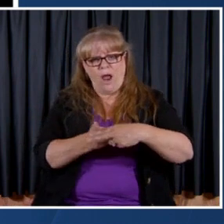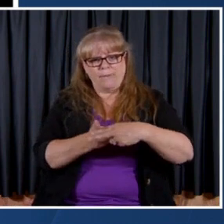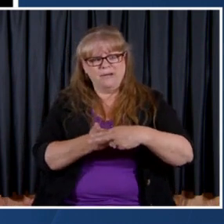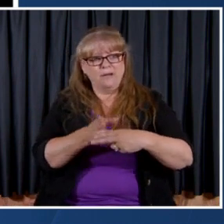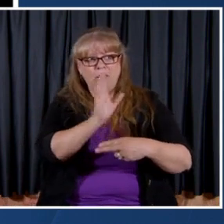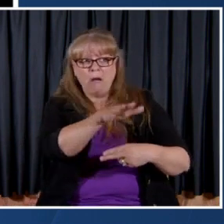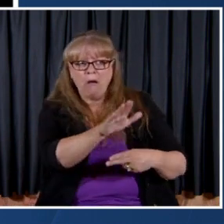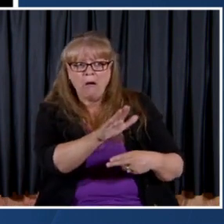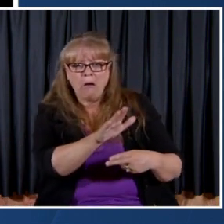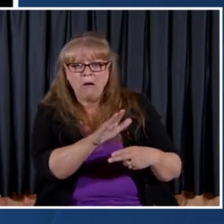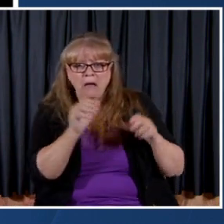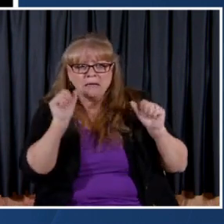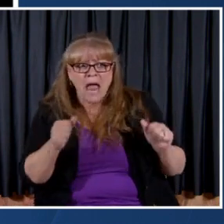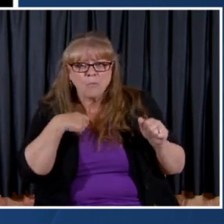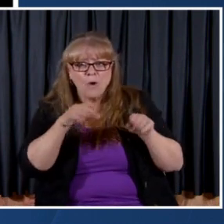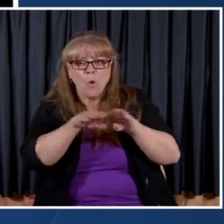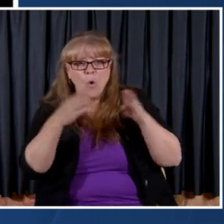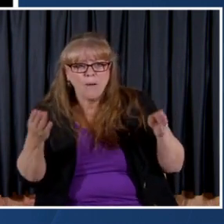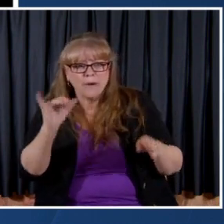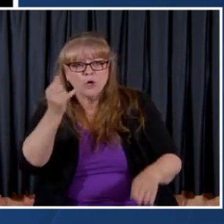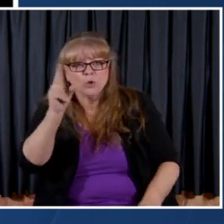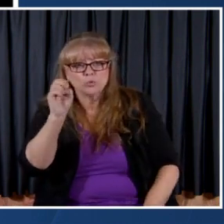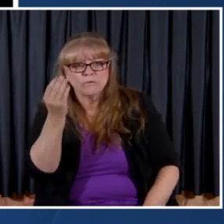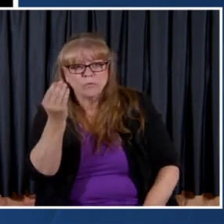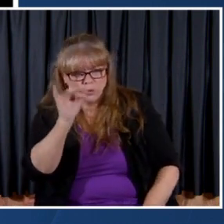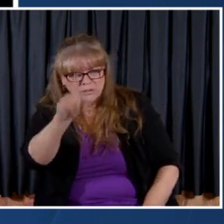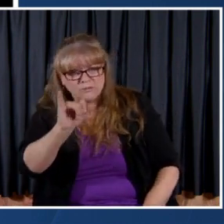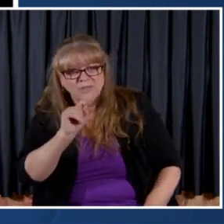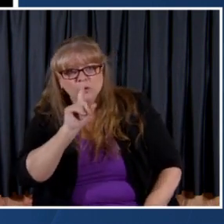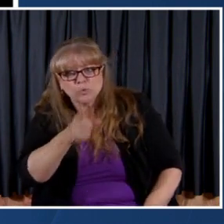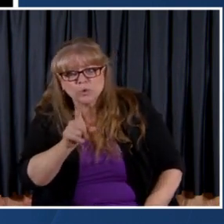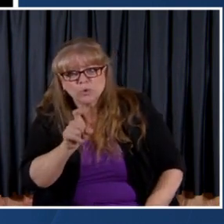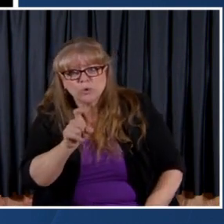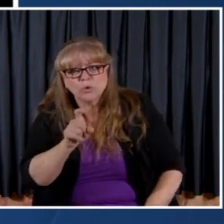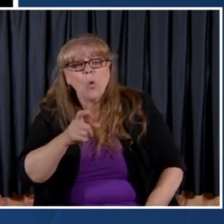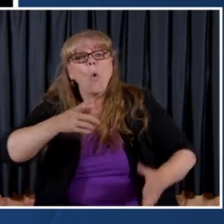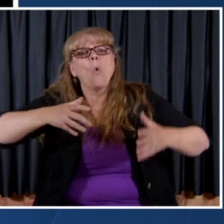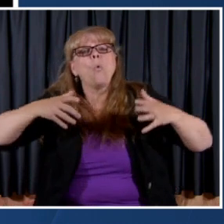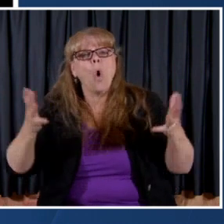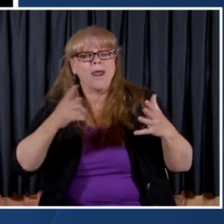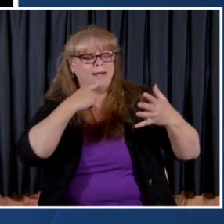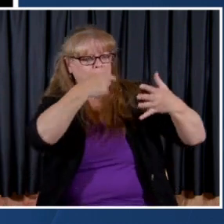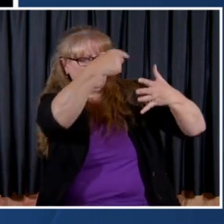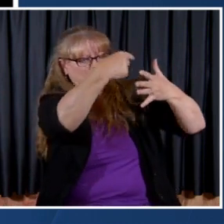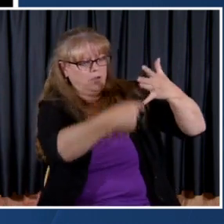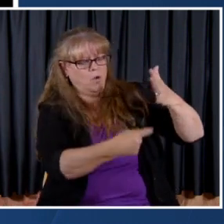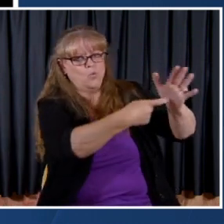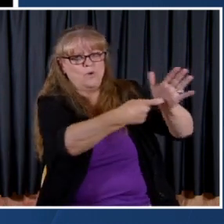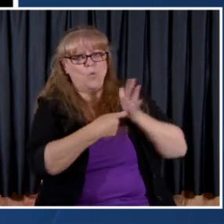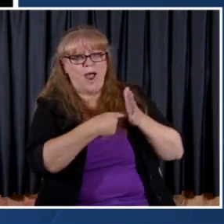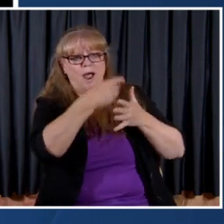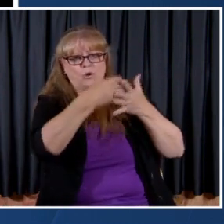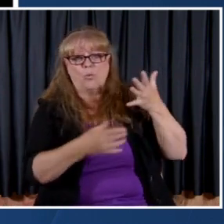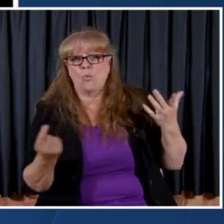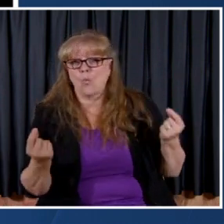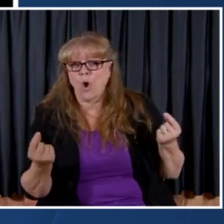for restaurants to open? Well, we certainly hope it's sooner than that. When we laid out what May would look like, I expressed a goal